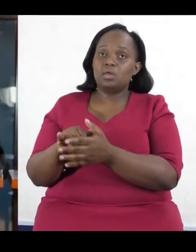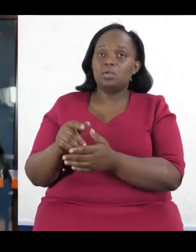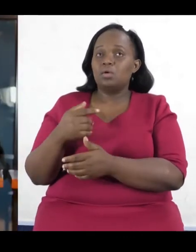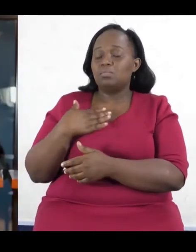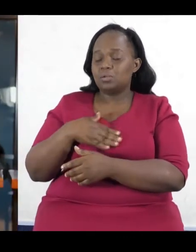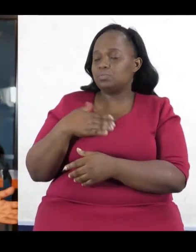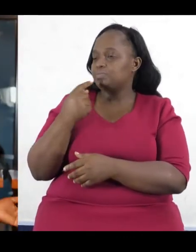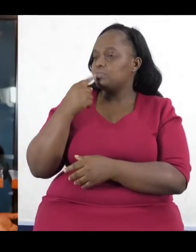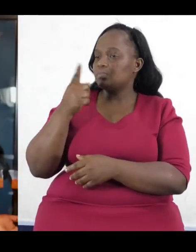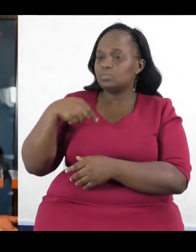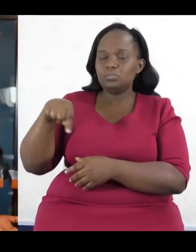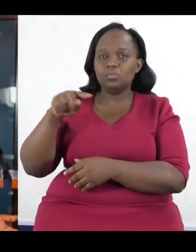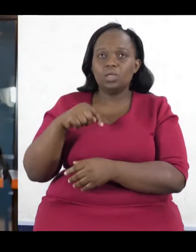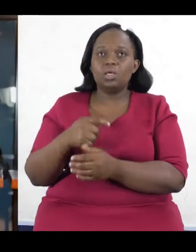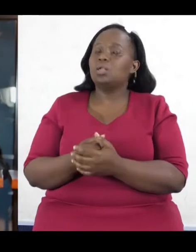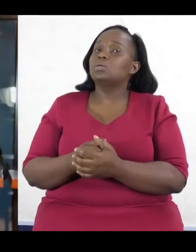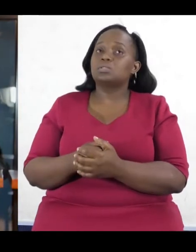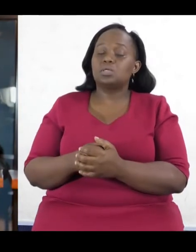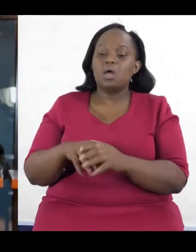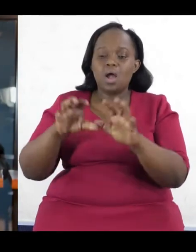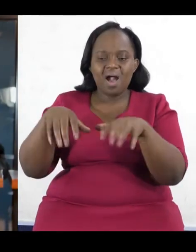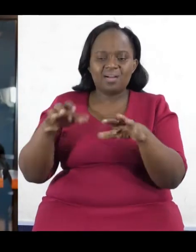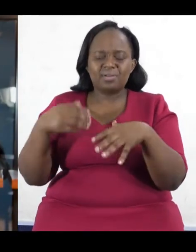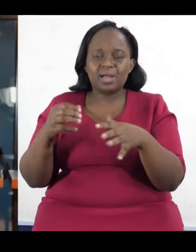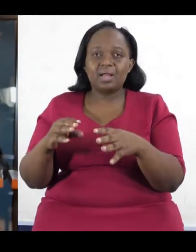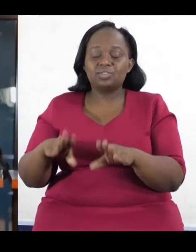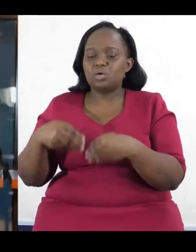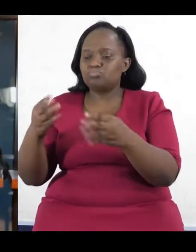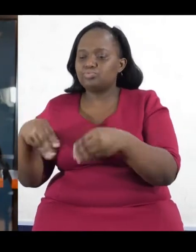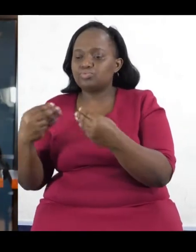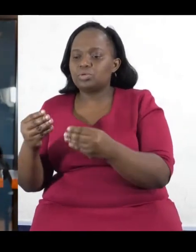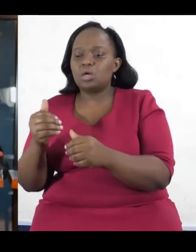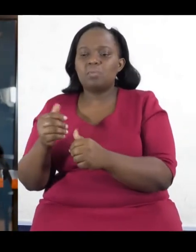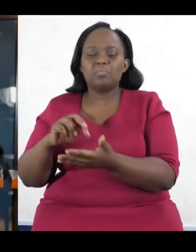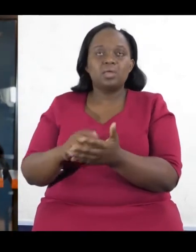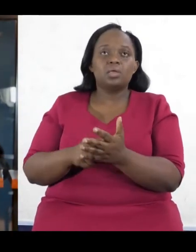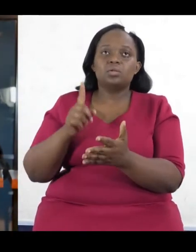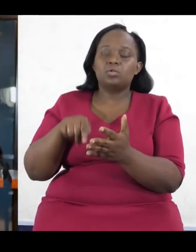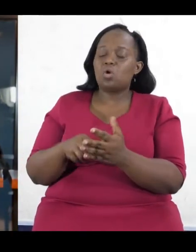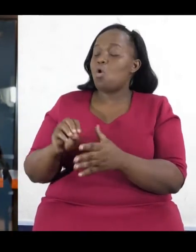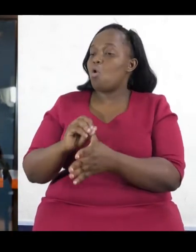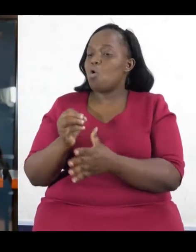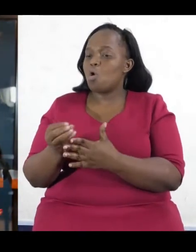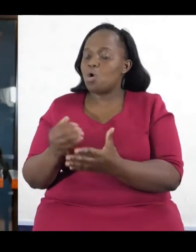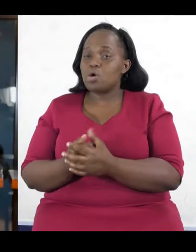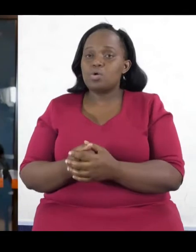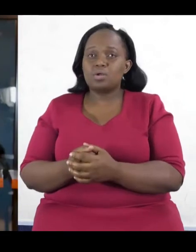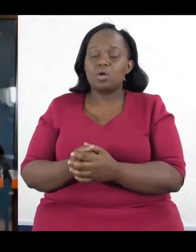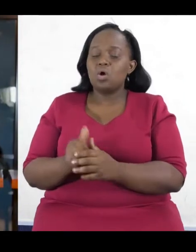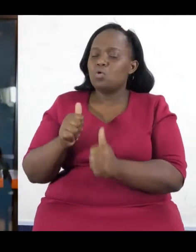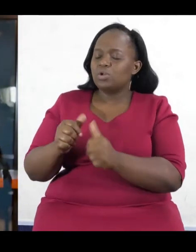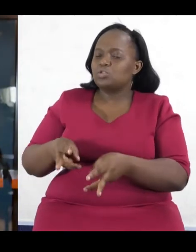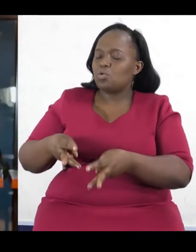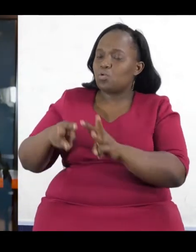want to tell us what regenerative agriculture is? And even in what way can the government just,